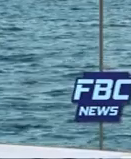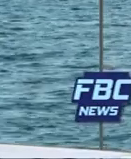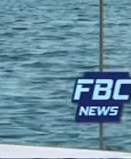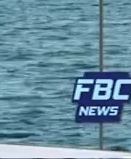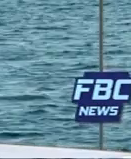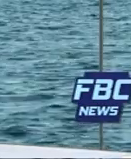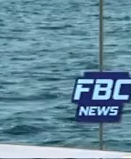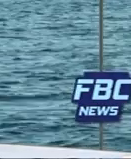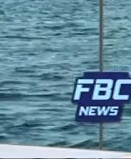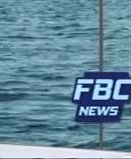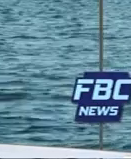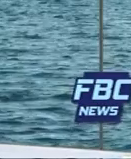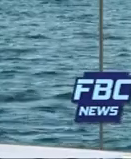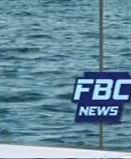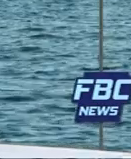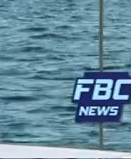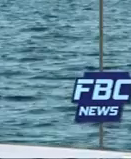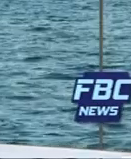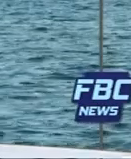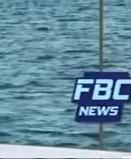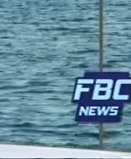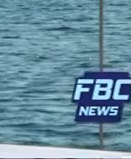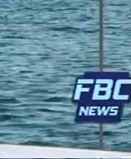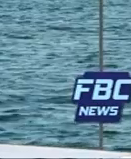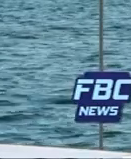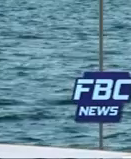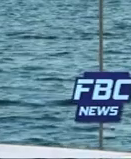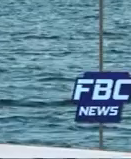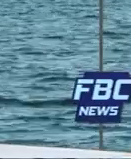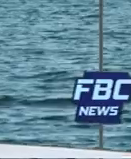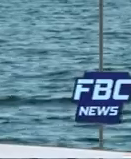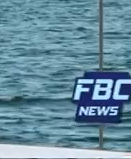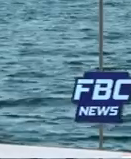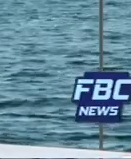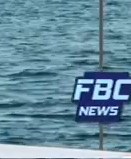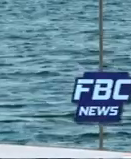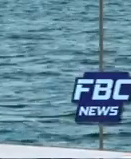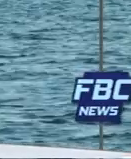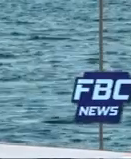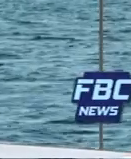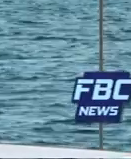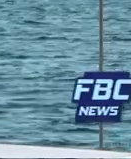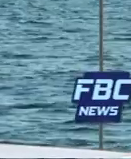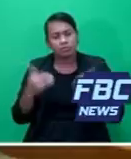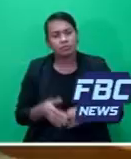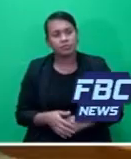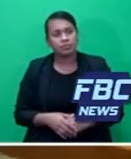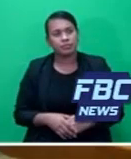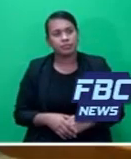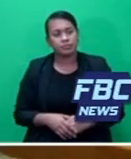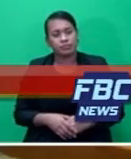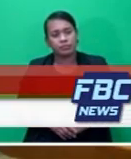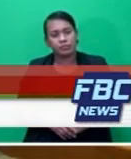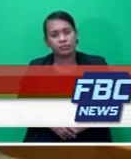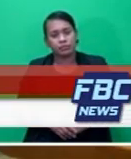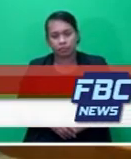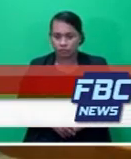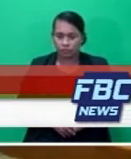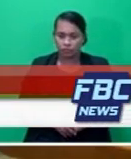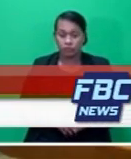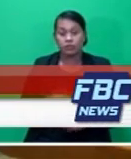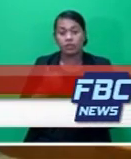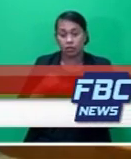as Prime Minister. He says RABUKA and the opposition MPs need to cut the crap. The leader of the opposition attacked